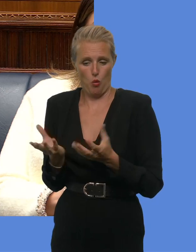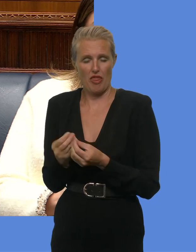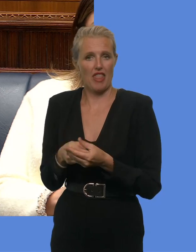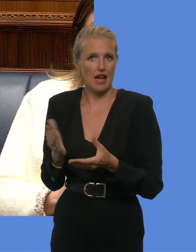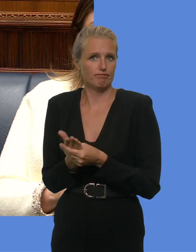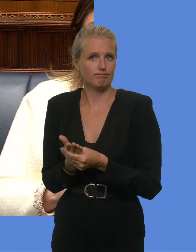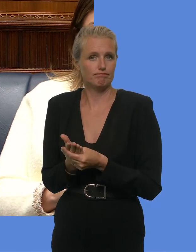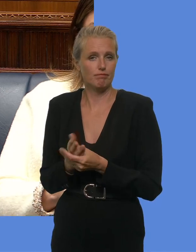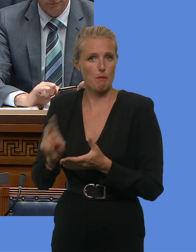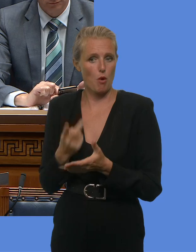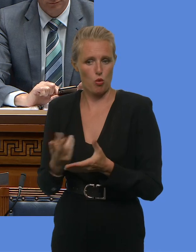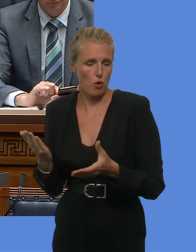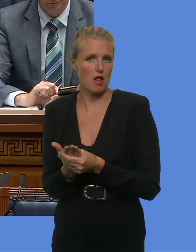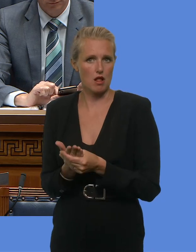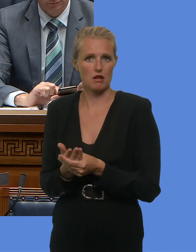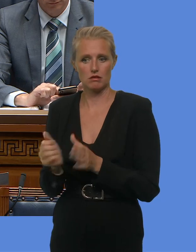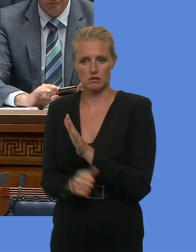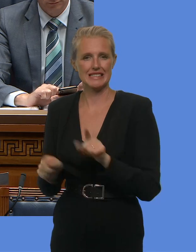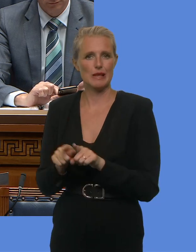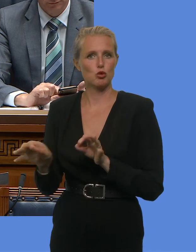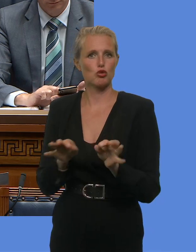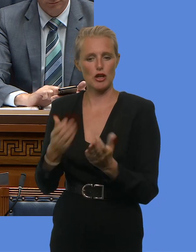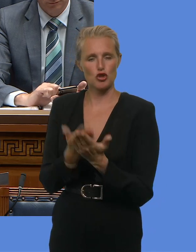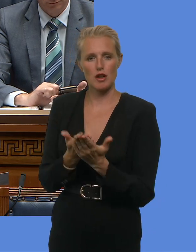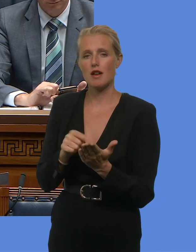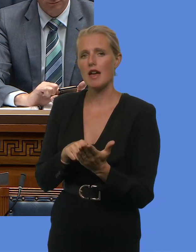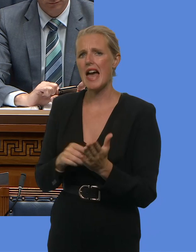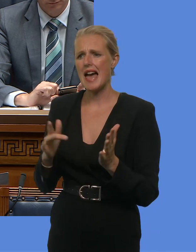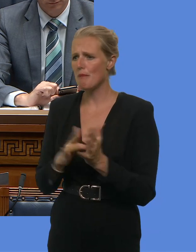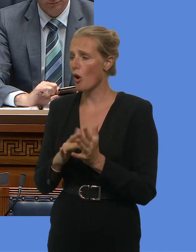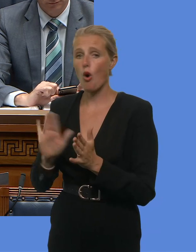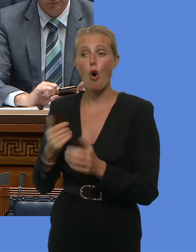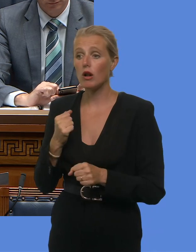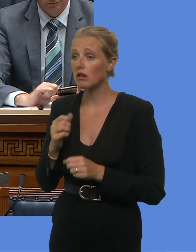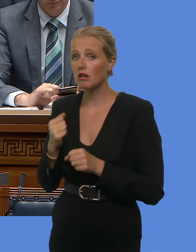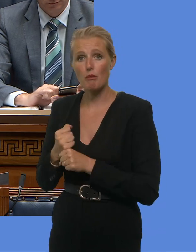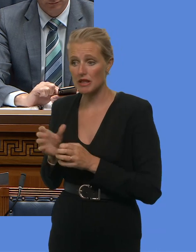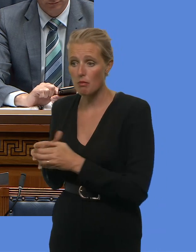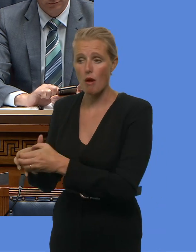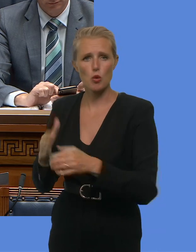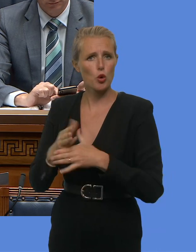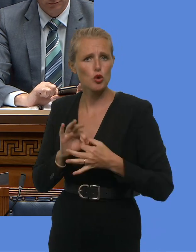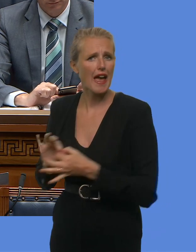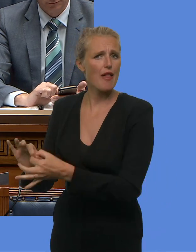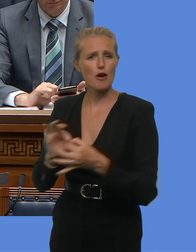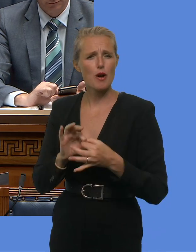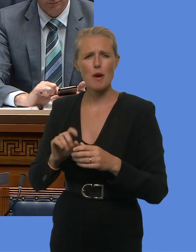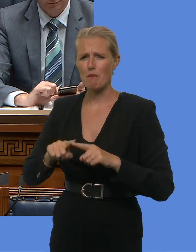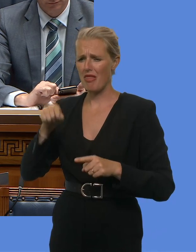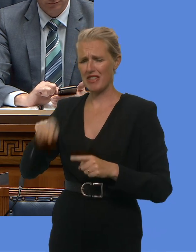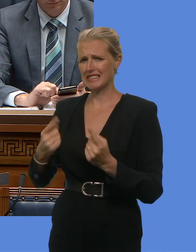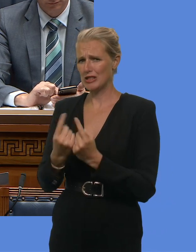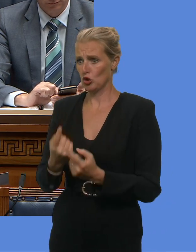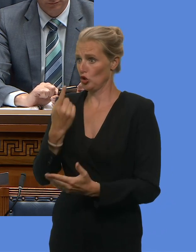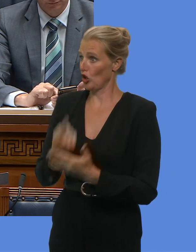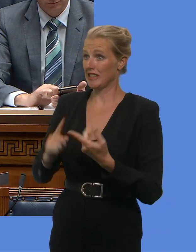be supplementary to that strategy. It's important that we do have that cross-departmental work, but of course this is an issue not just for the Executive